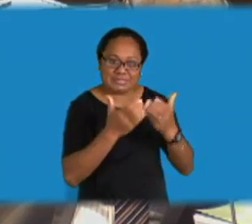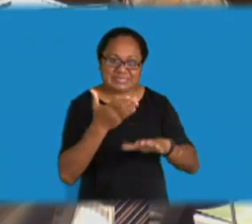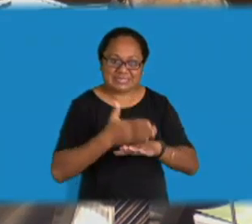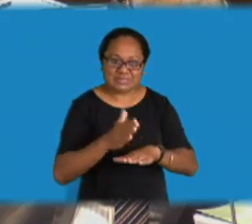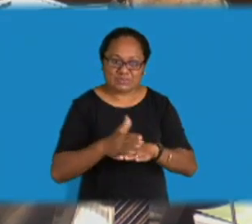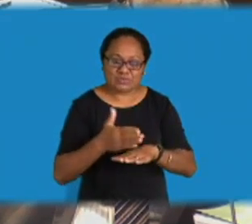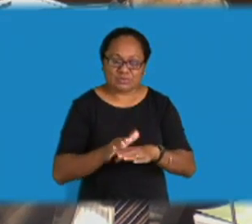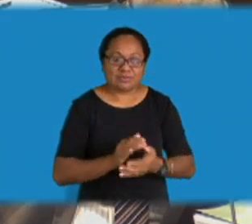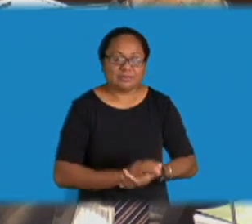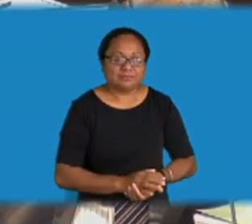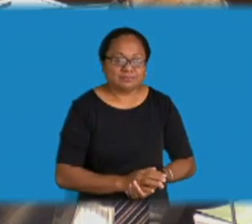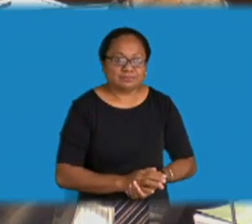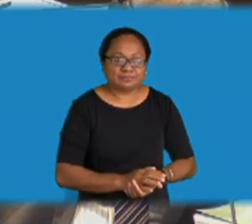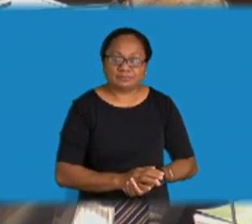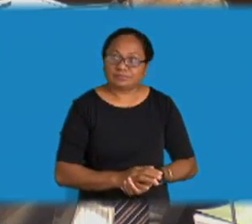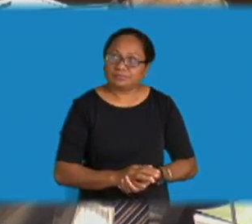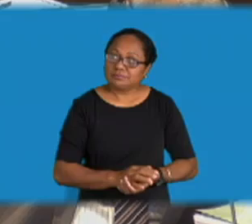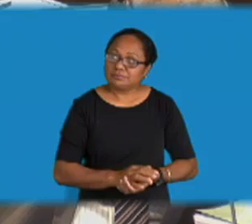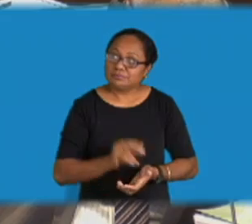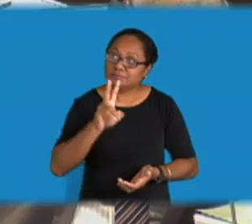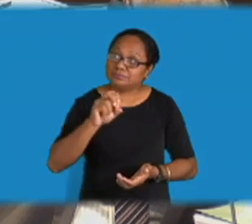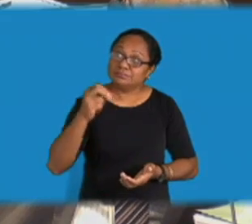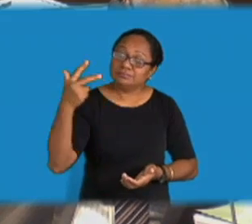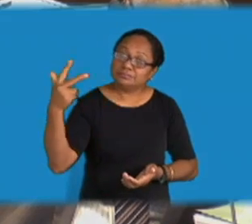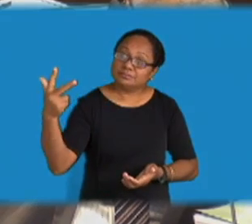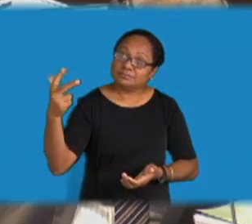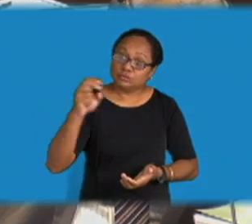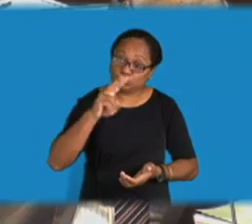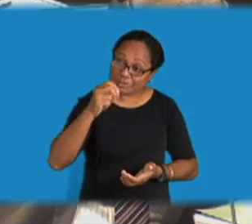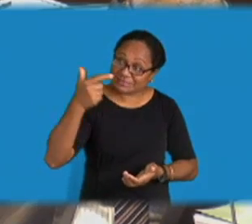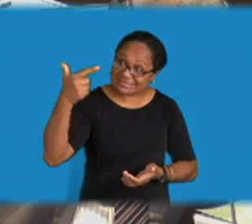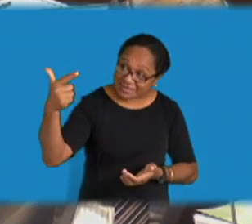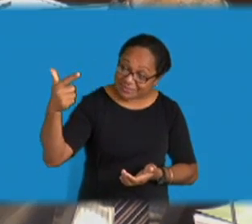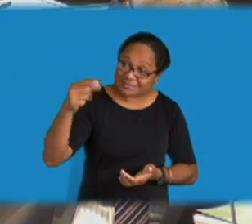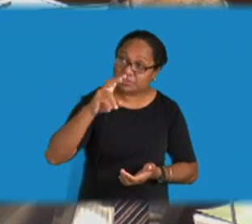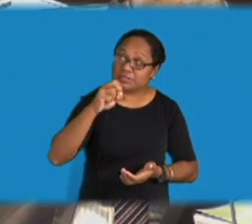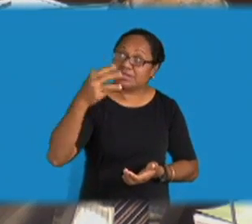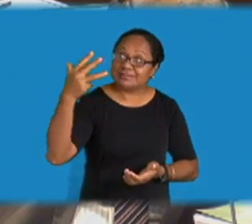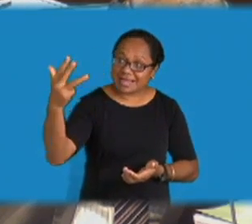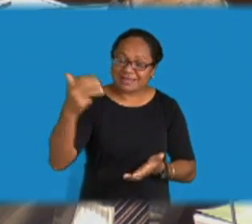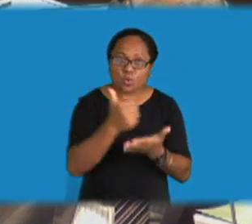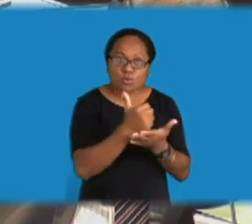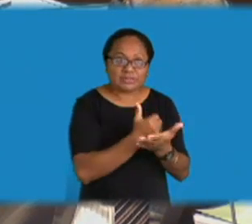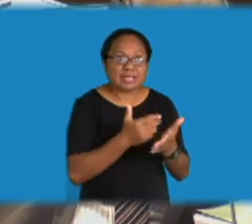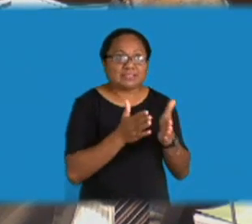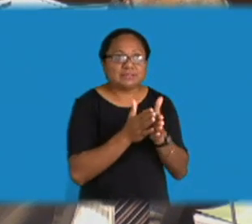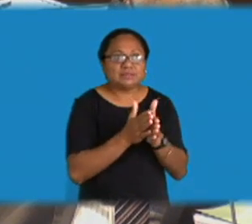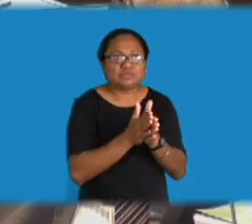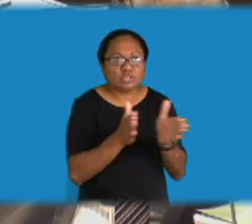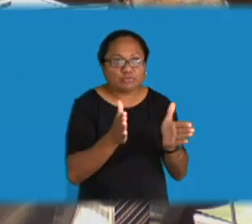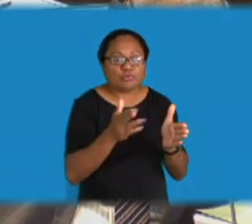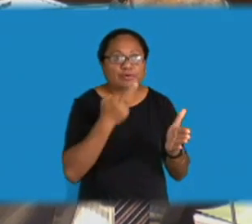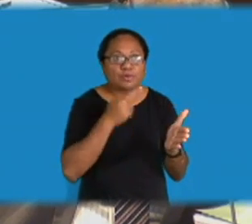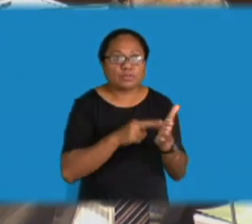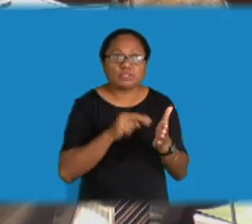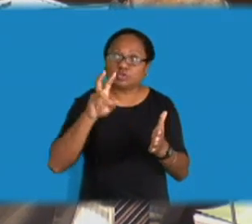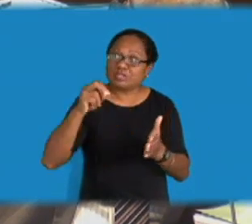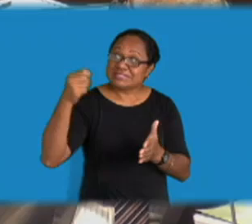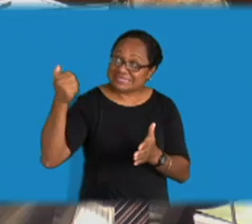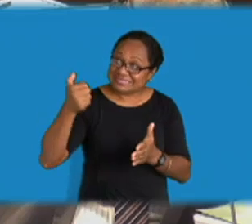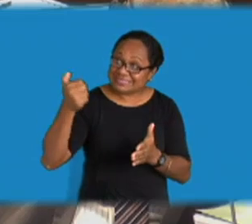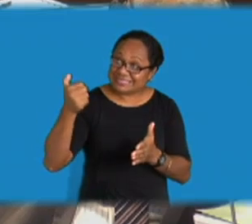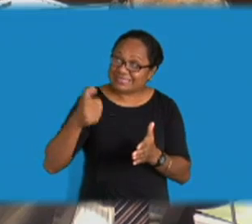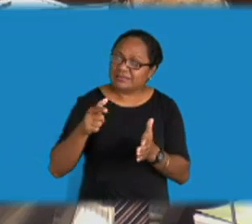More Repeats on the 2007 and 2009 Auditor General reports. Subsequently, in 2016, the